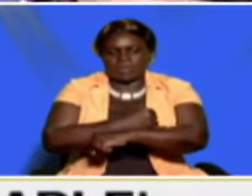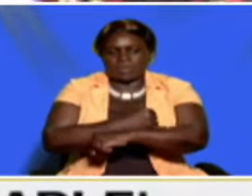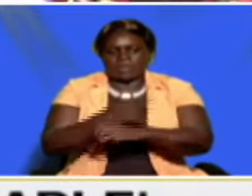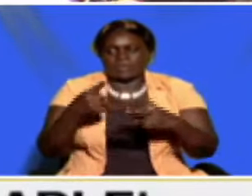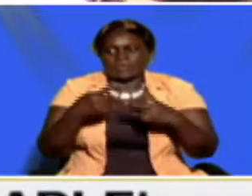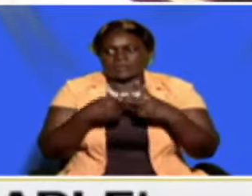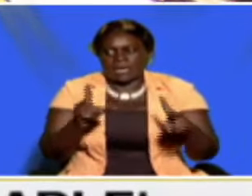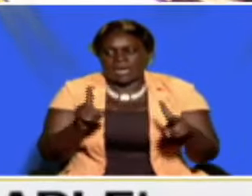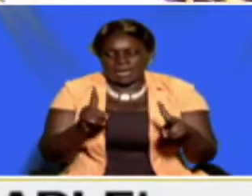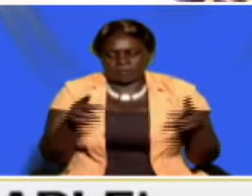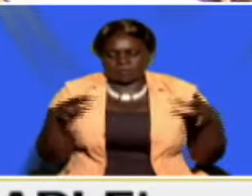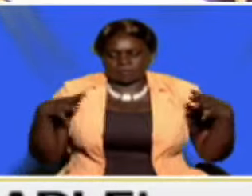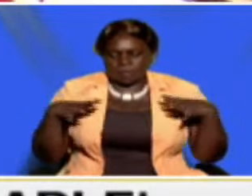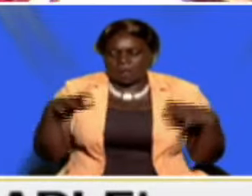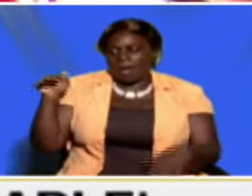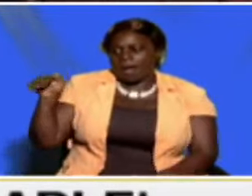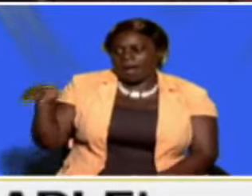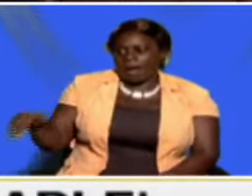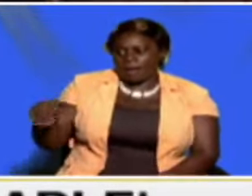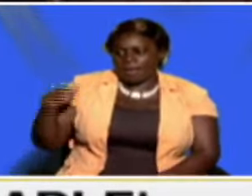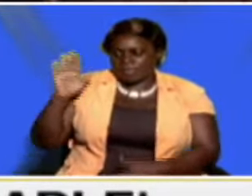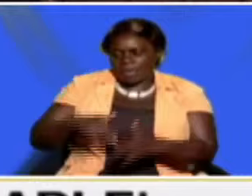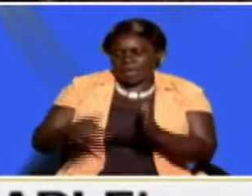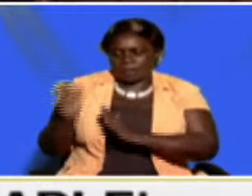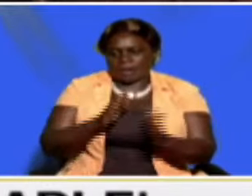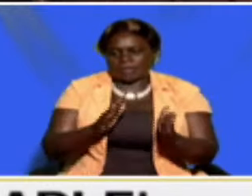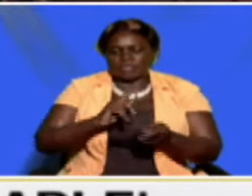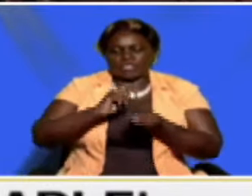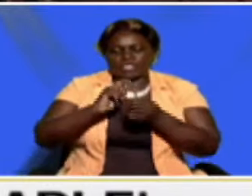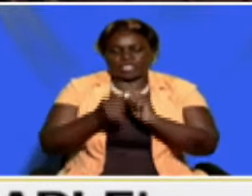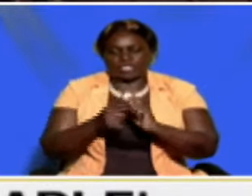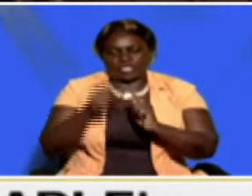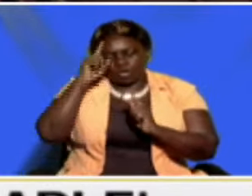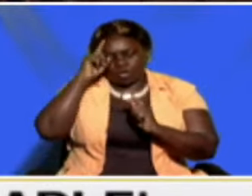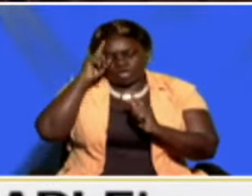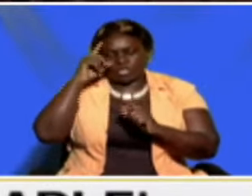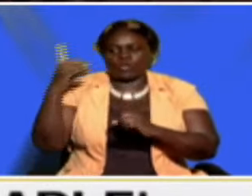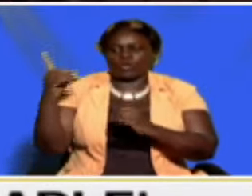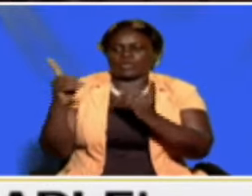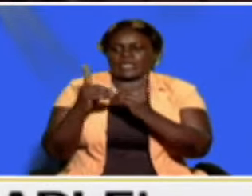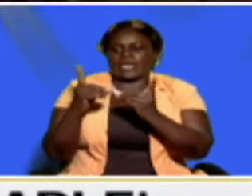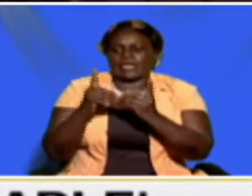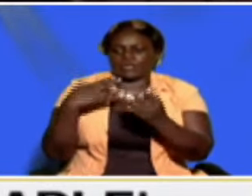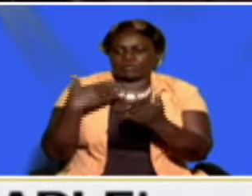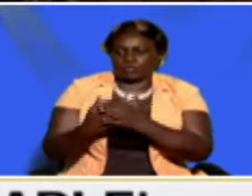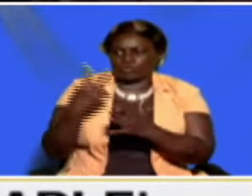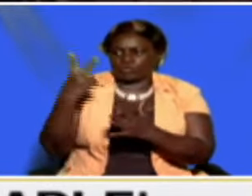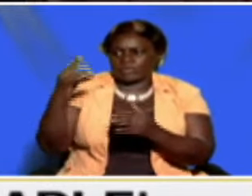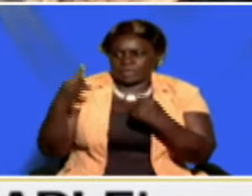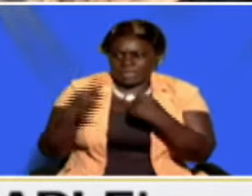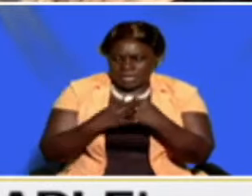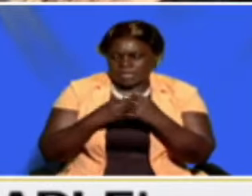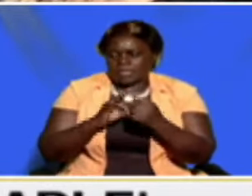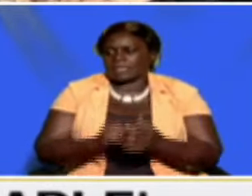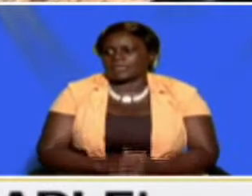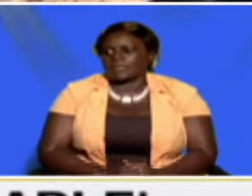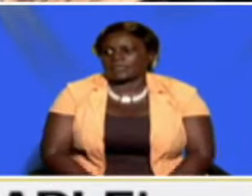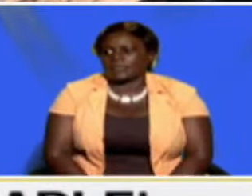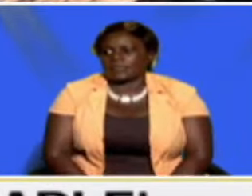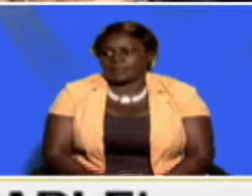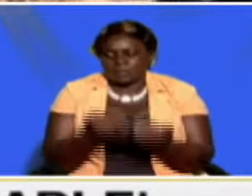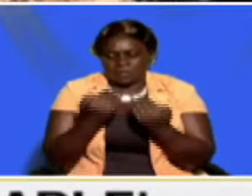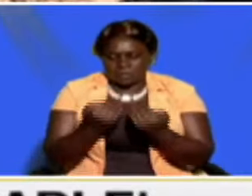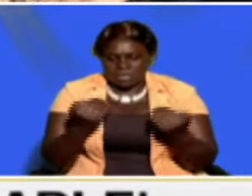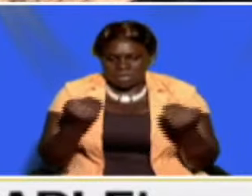their midterm breaks earlier than planned, shifting from the original June 26th to 28th schedule.